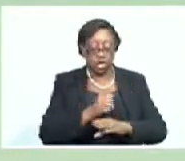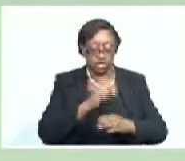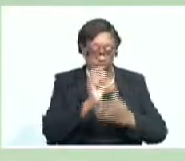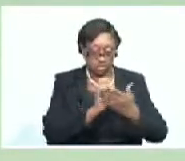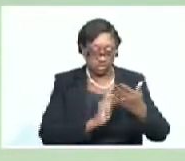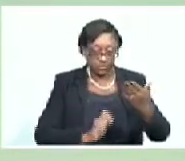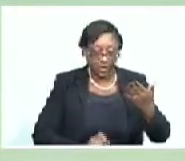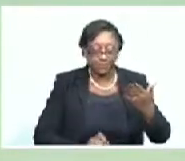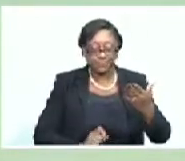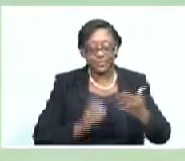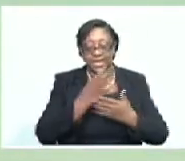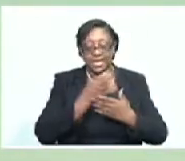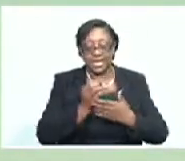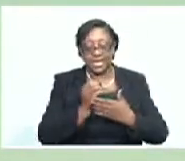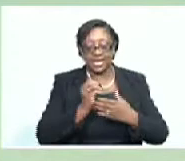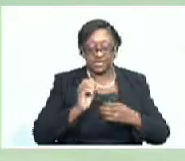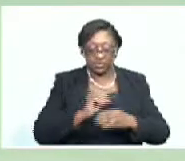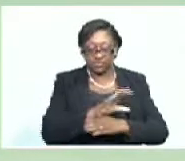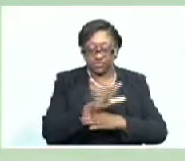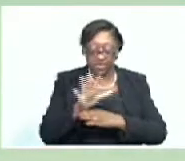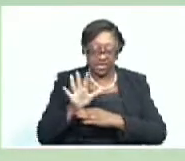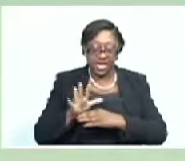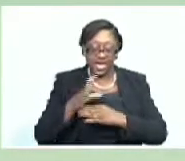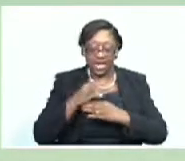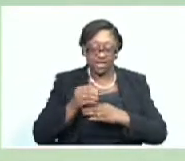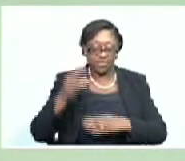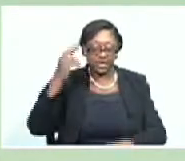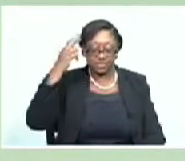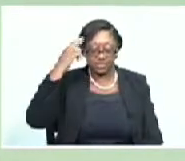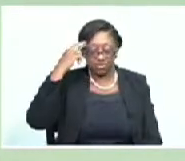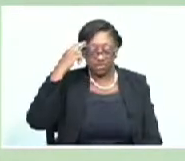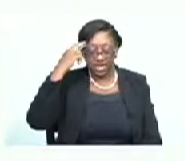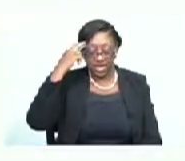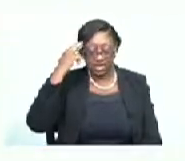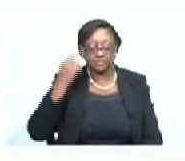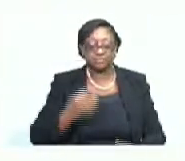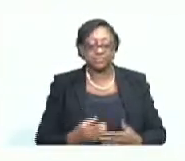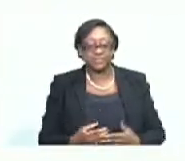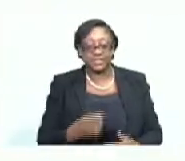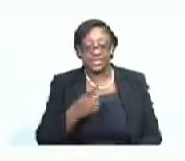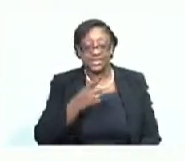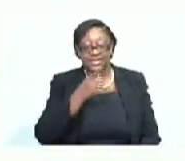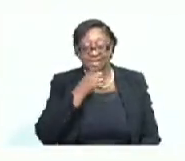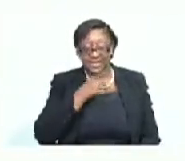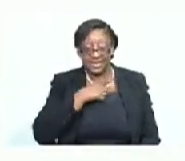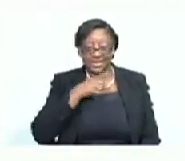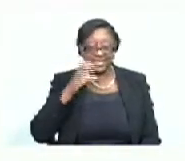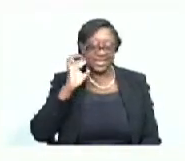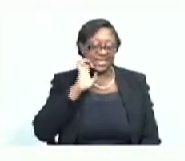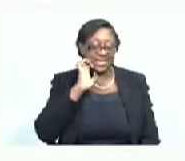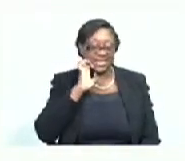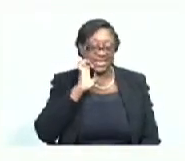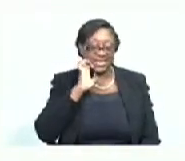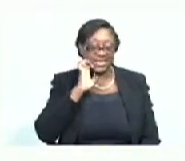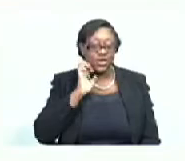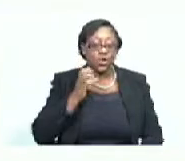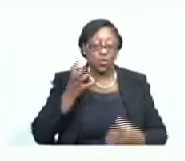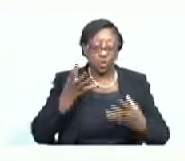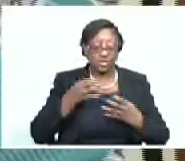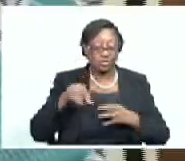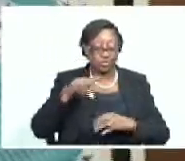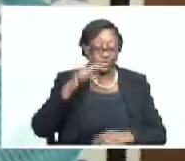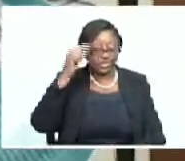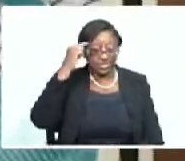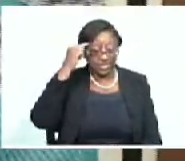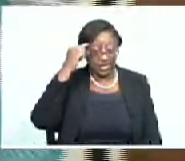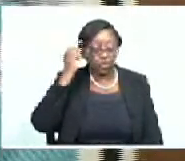that I've had a lot of inspiration, a lot of time to reflect, and that's been pretty important for the writing. Lady E gives us a sneak peek of what the music video will